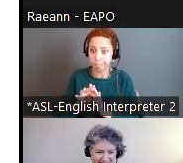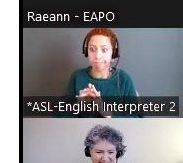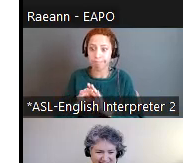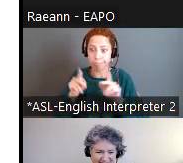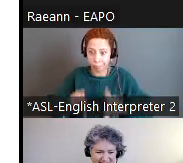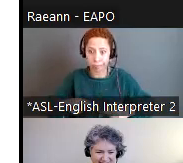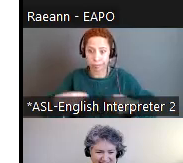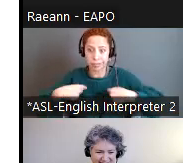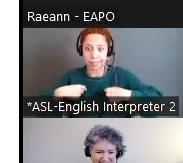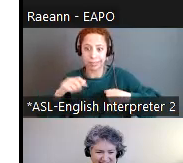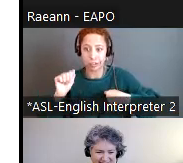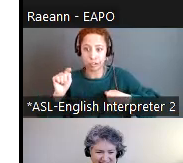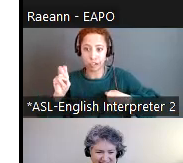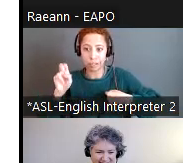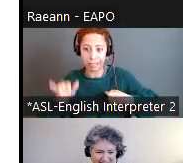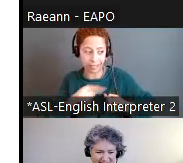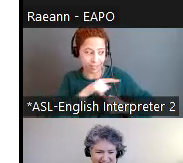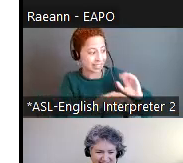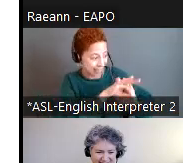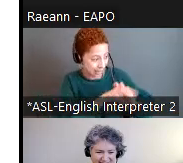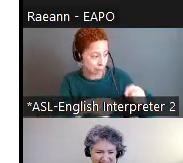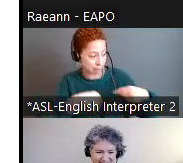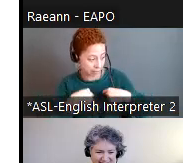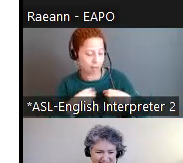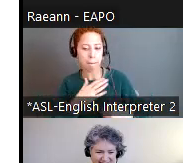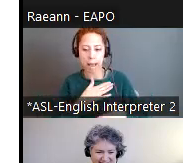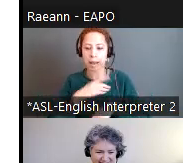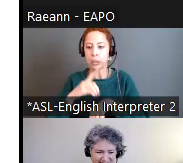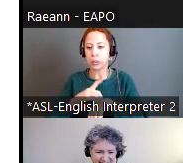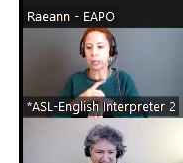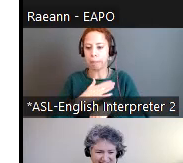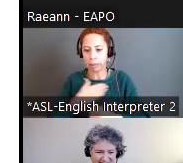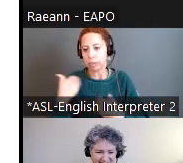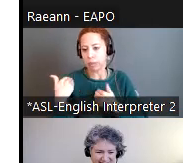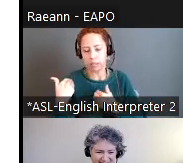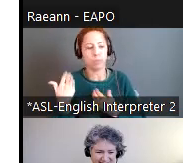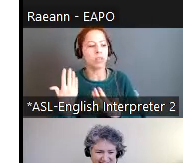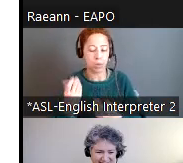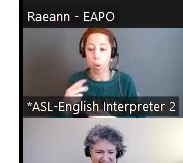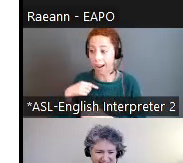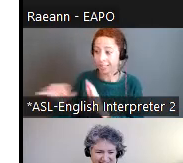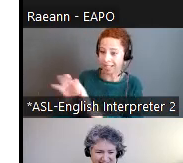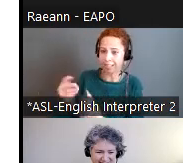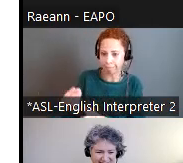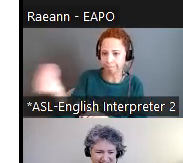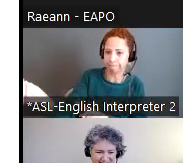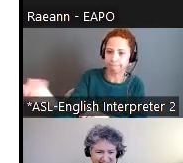they know you have duties, you have responsibilities. This is what you have to do. You don't just get this power, you have to